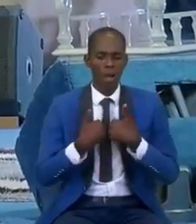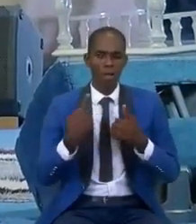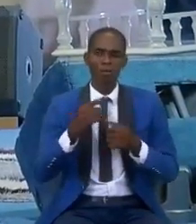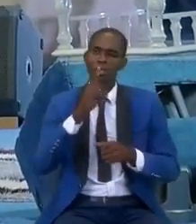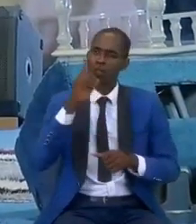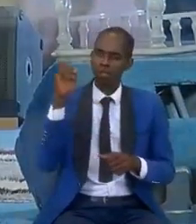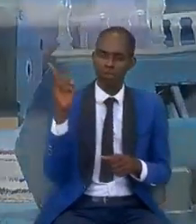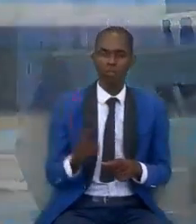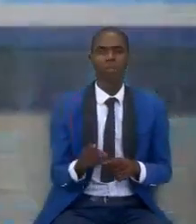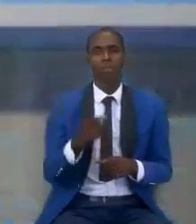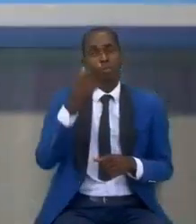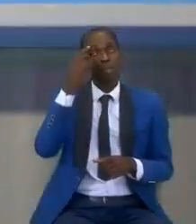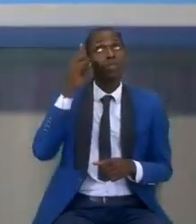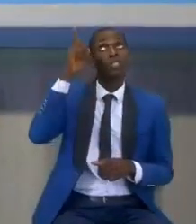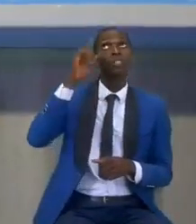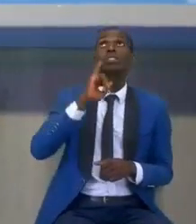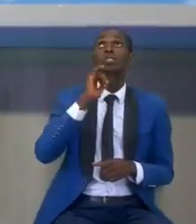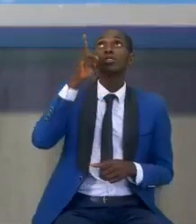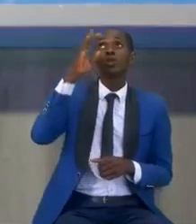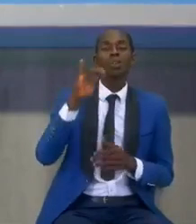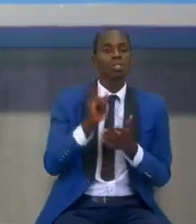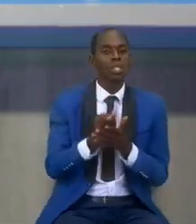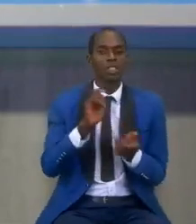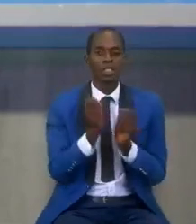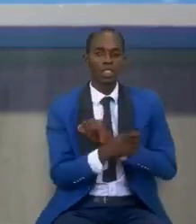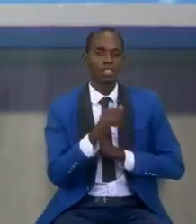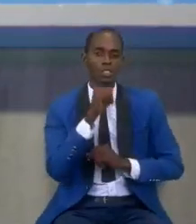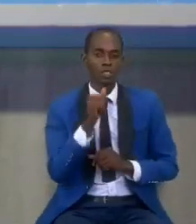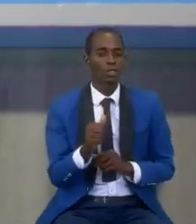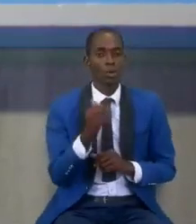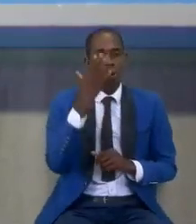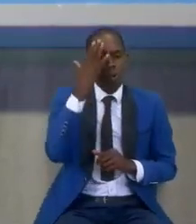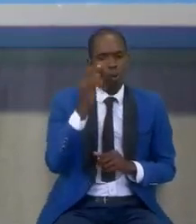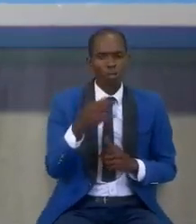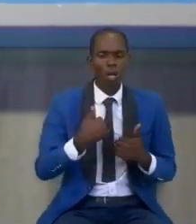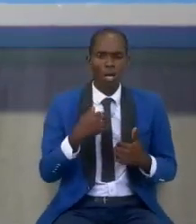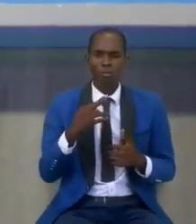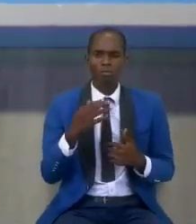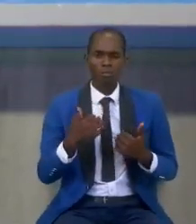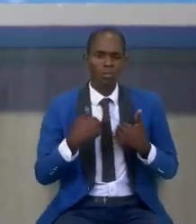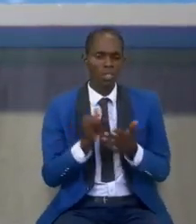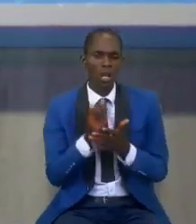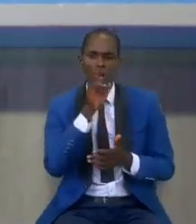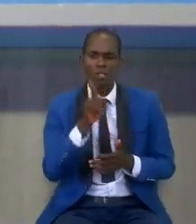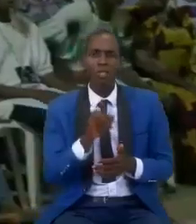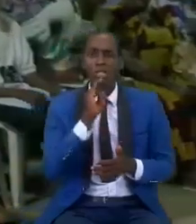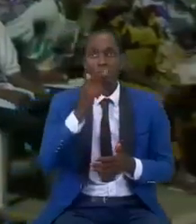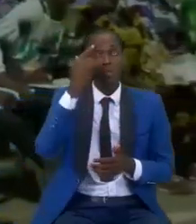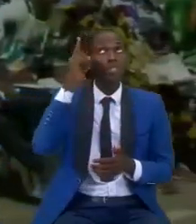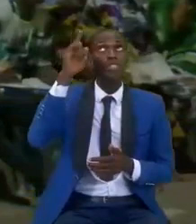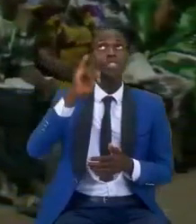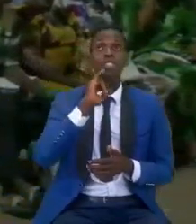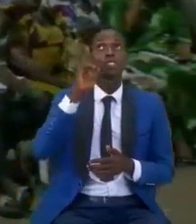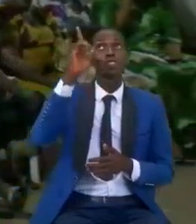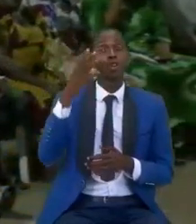the God of salvation. We have the assurance because he's the God who heals. That the psalmist said, bless the Lord, O my